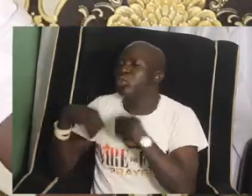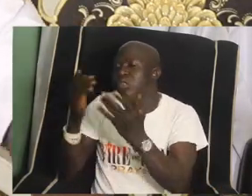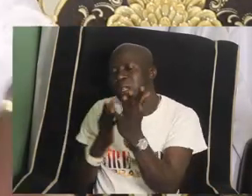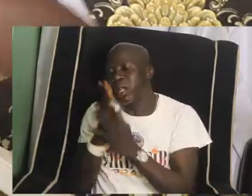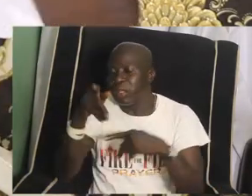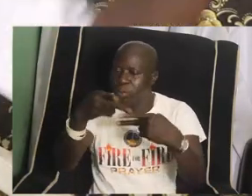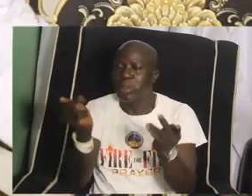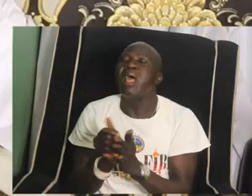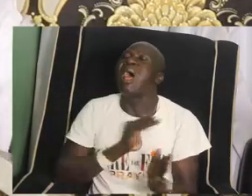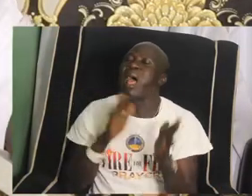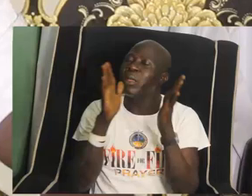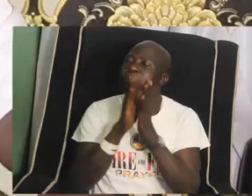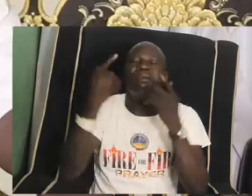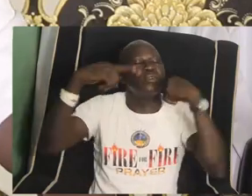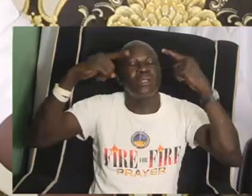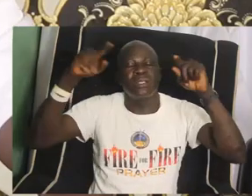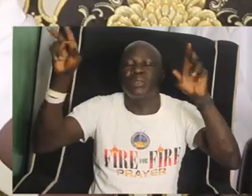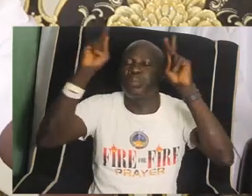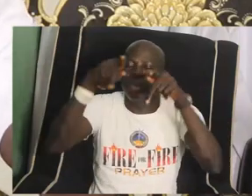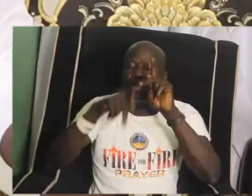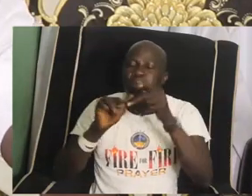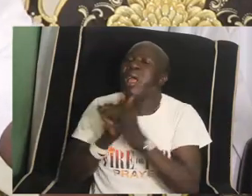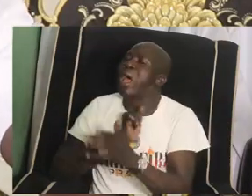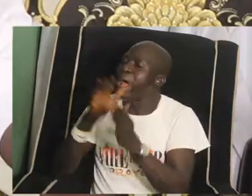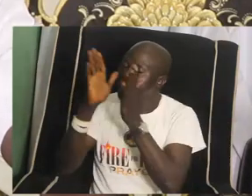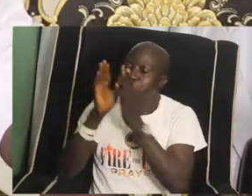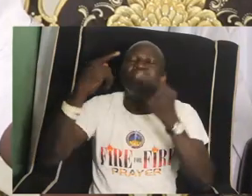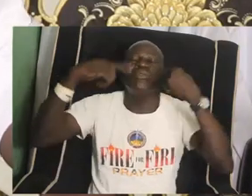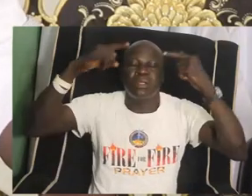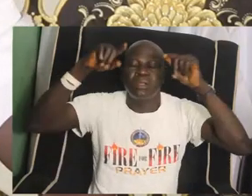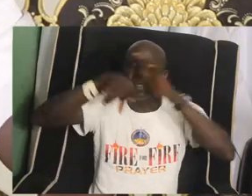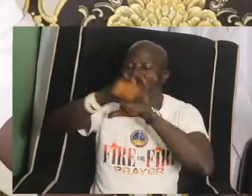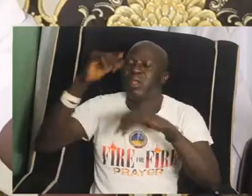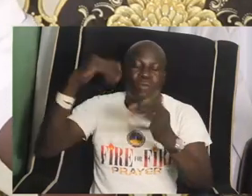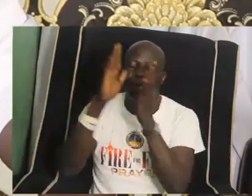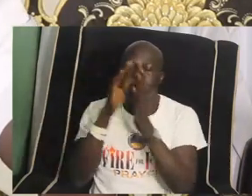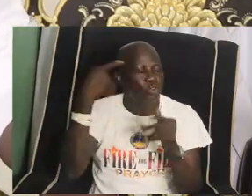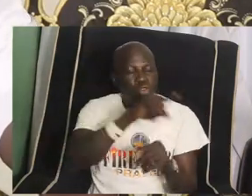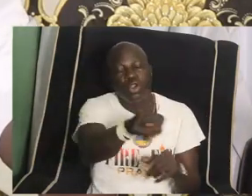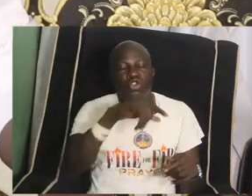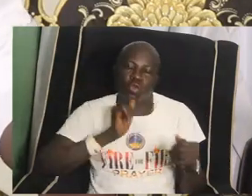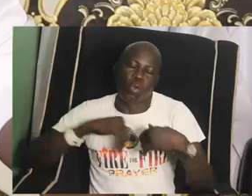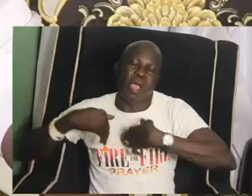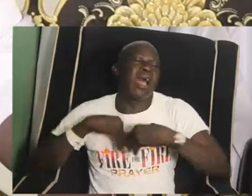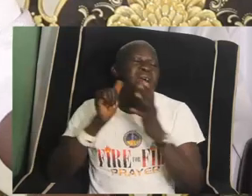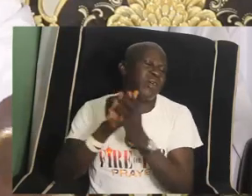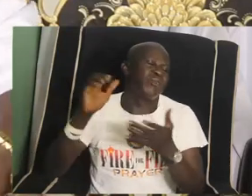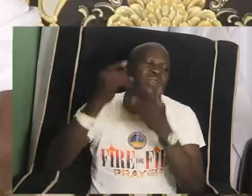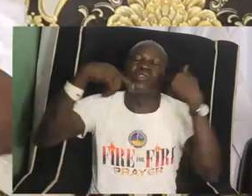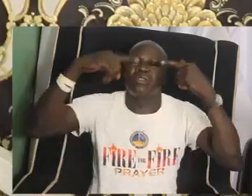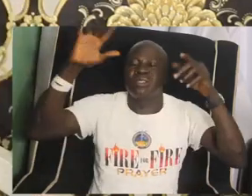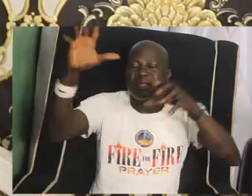right service. Pray for successful people. I'll pray on successful people. And you